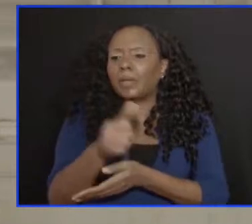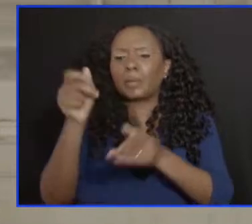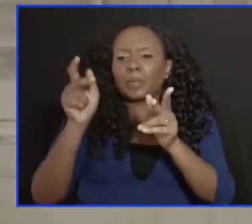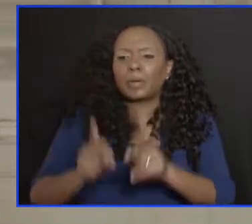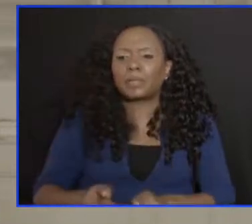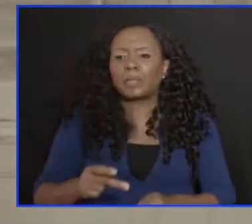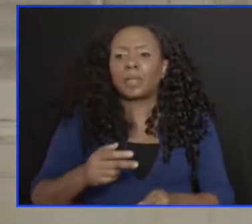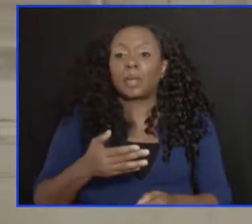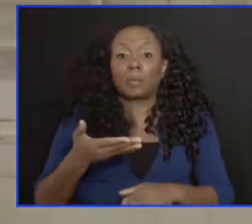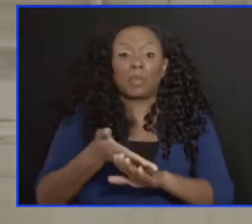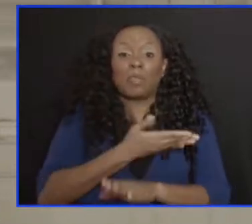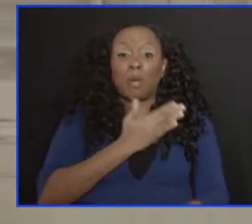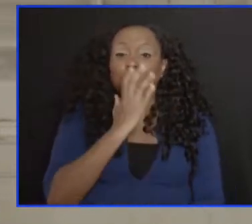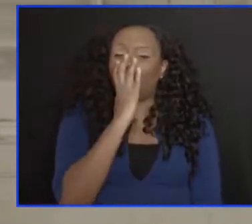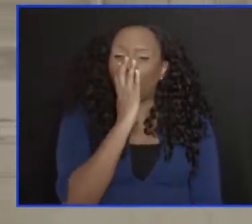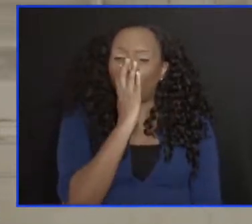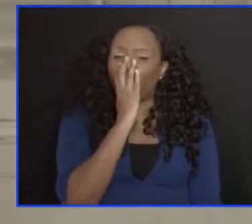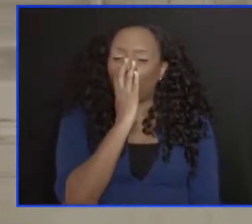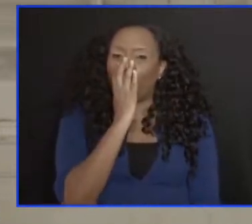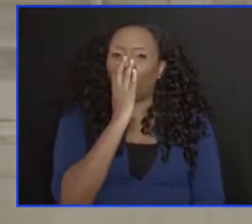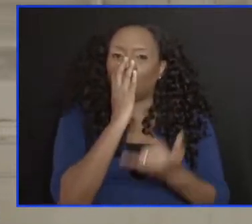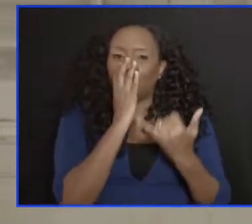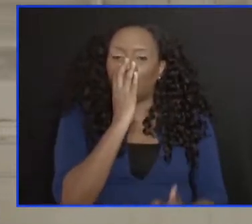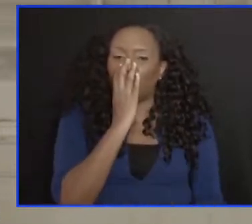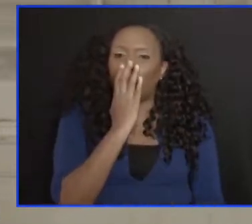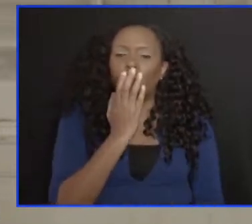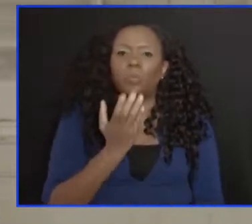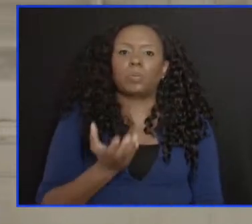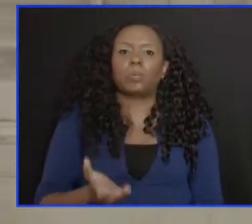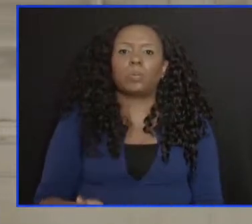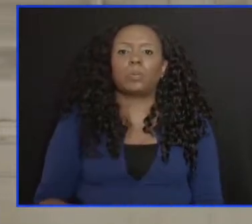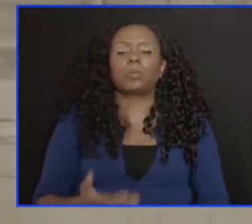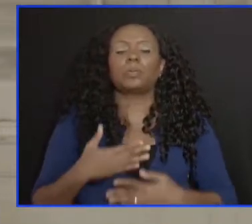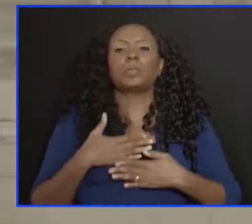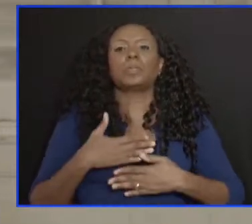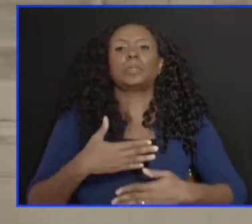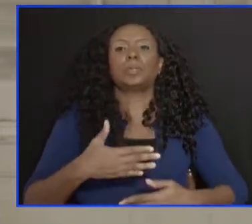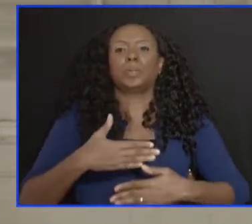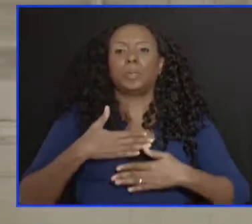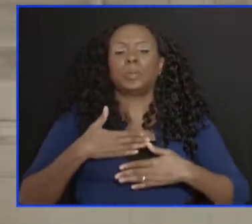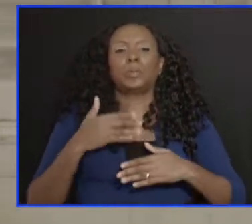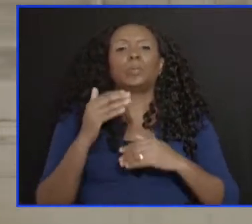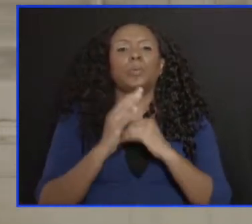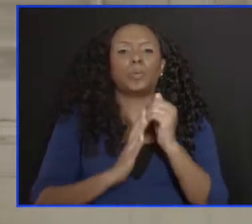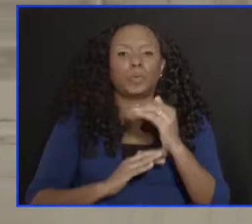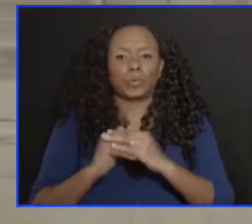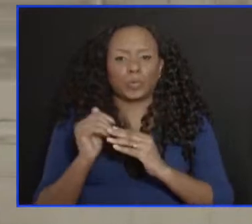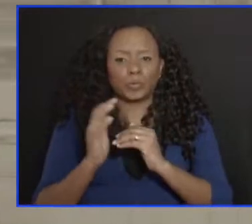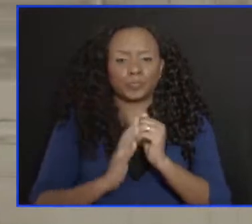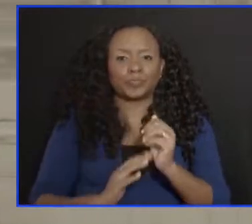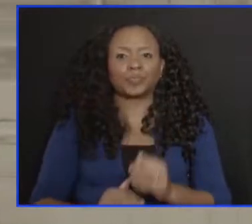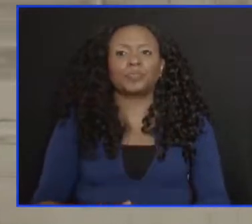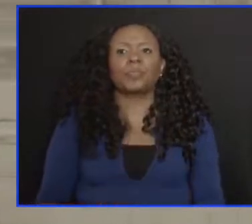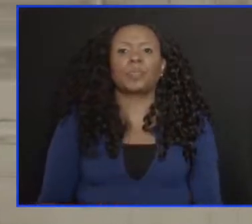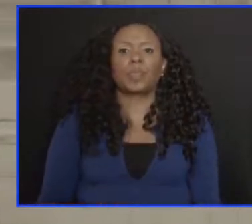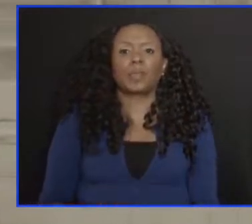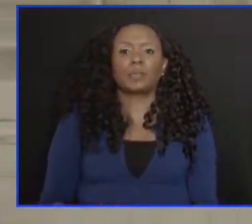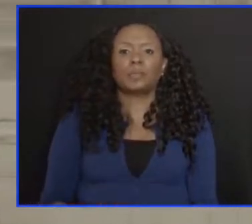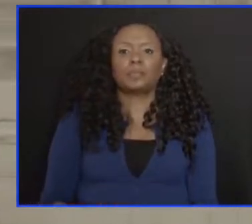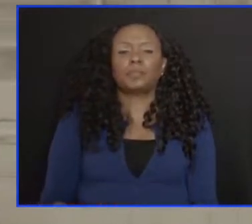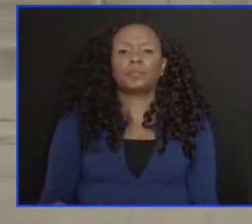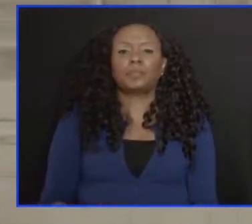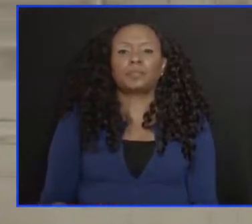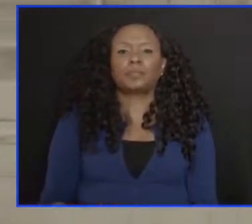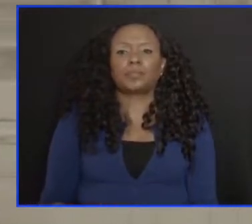which is seen all over the globe. We have, as I said before, another 31 persons in